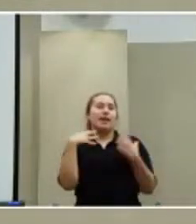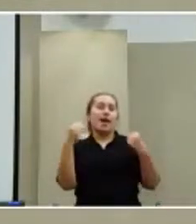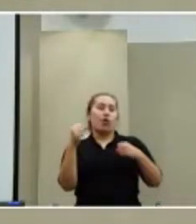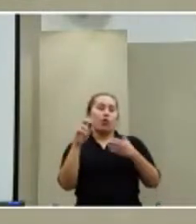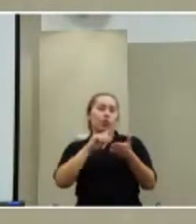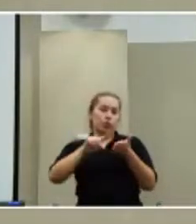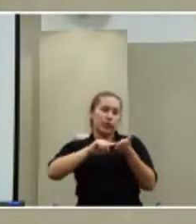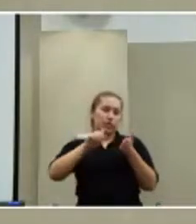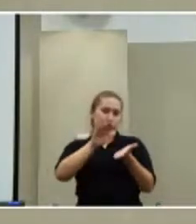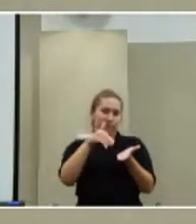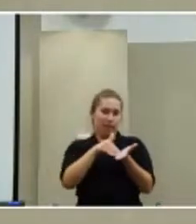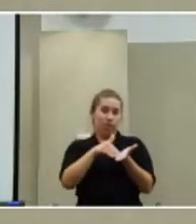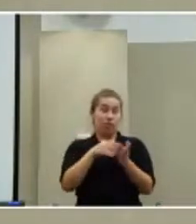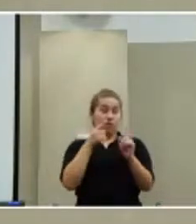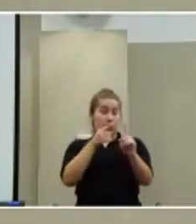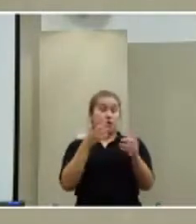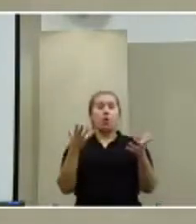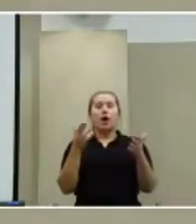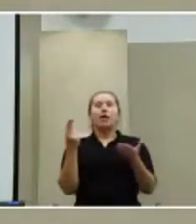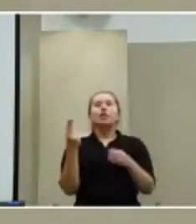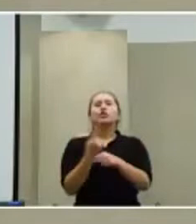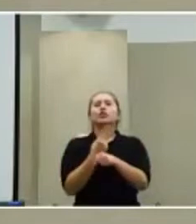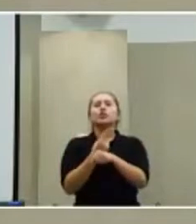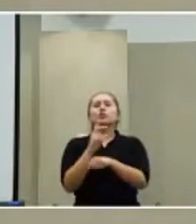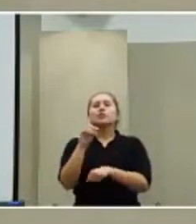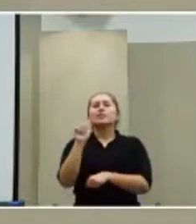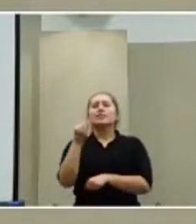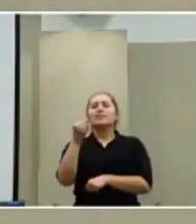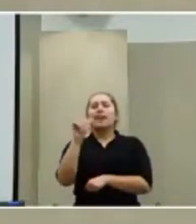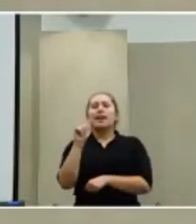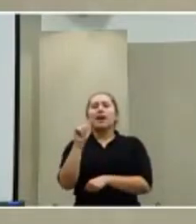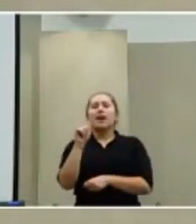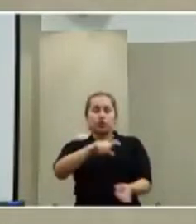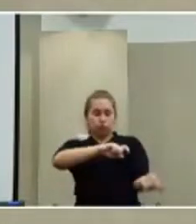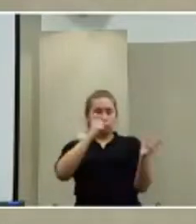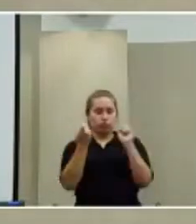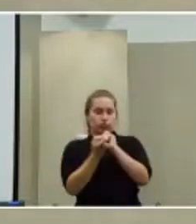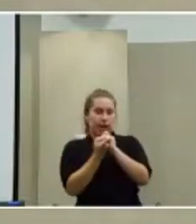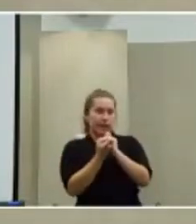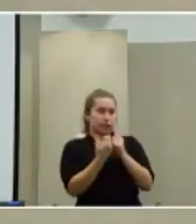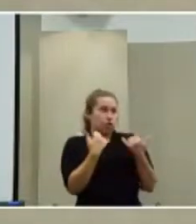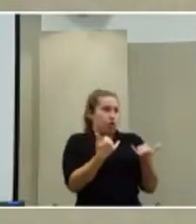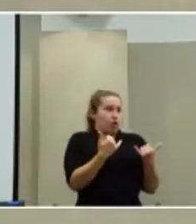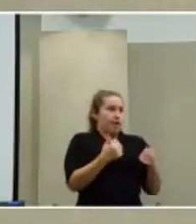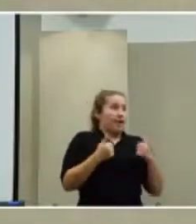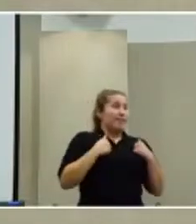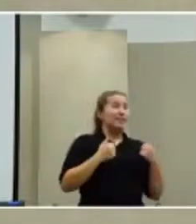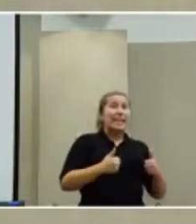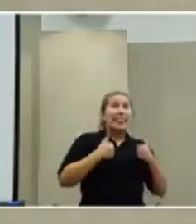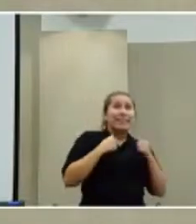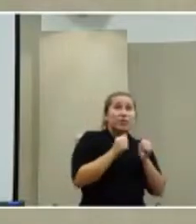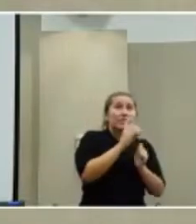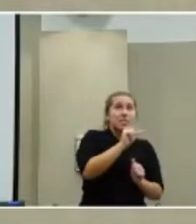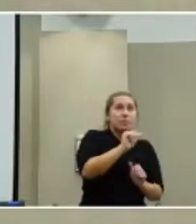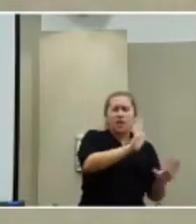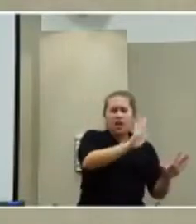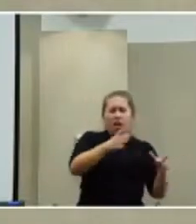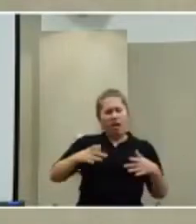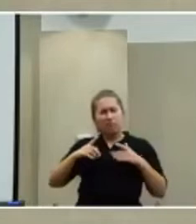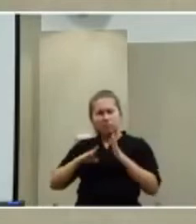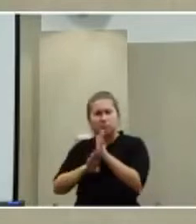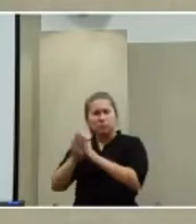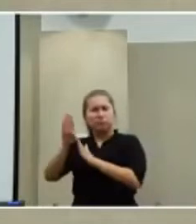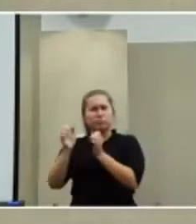is to use data to change the paradigm from living with a disability to thriving with a disability. Our